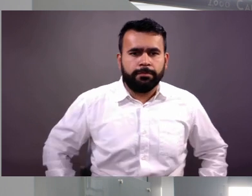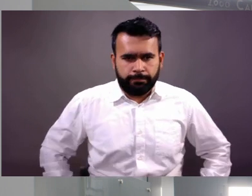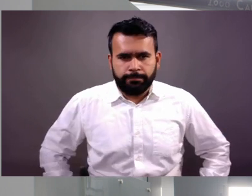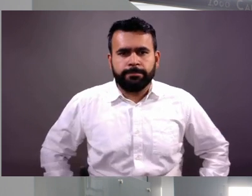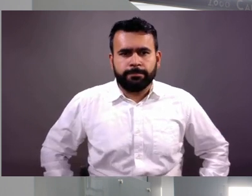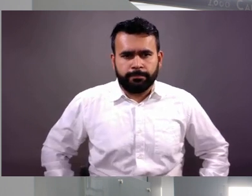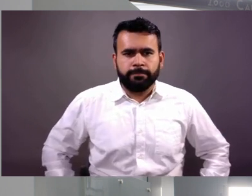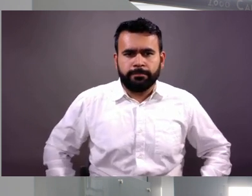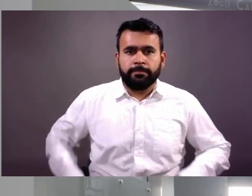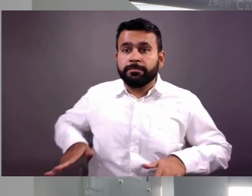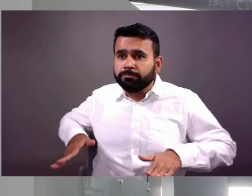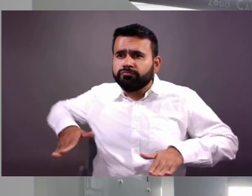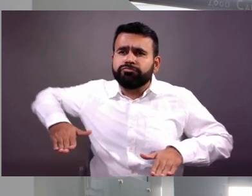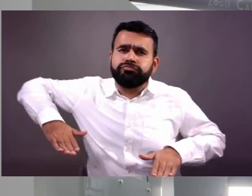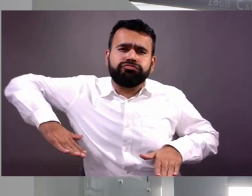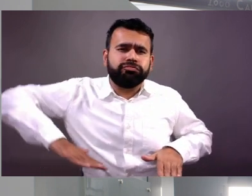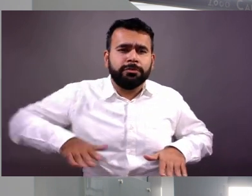elbow.